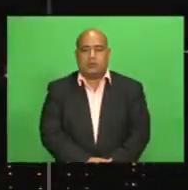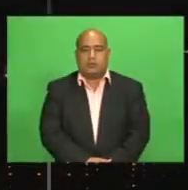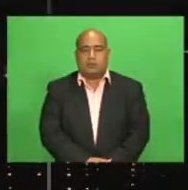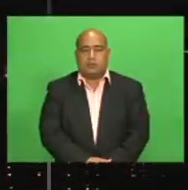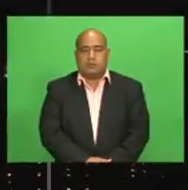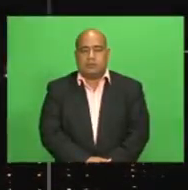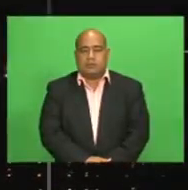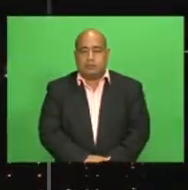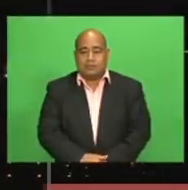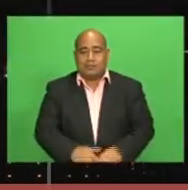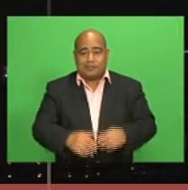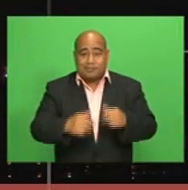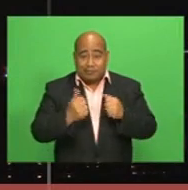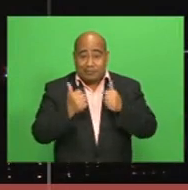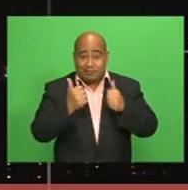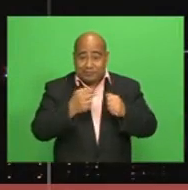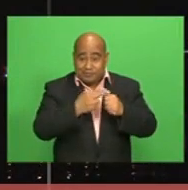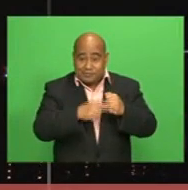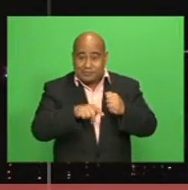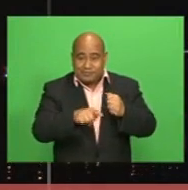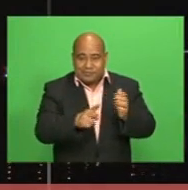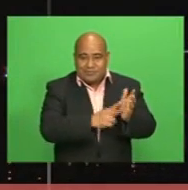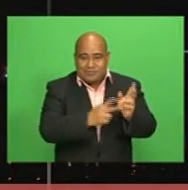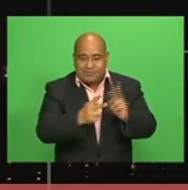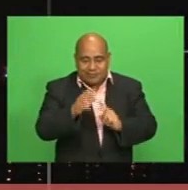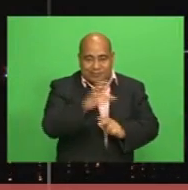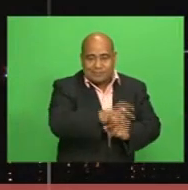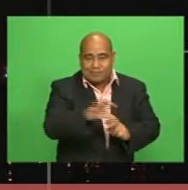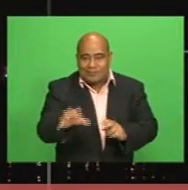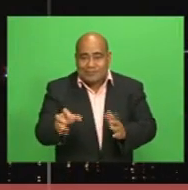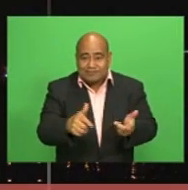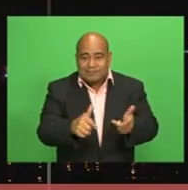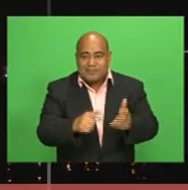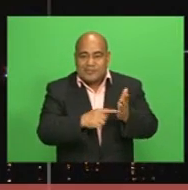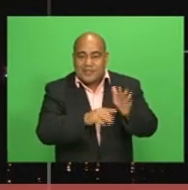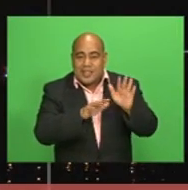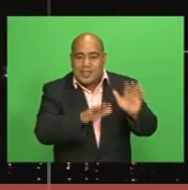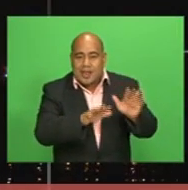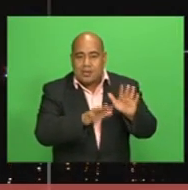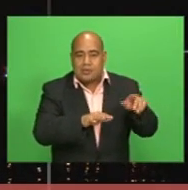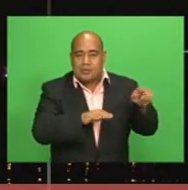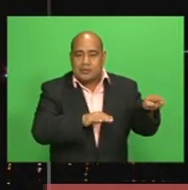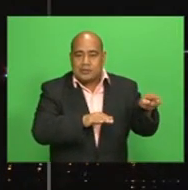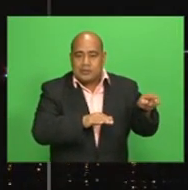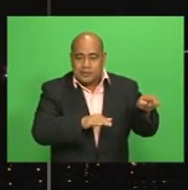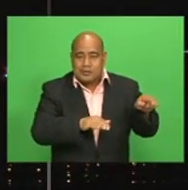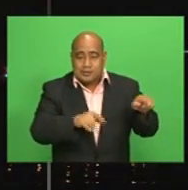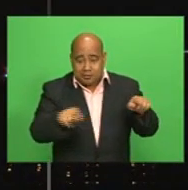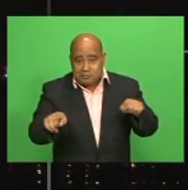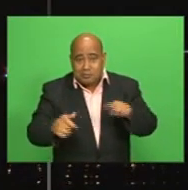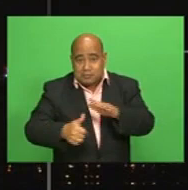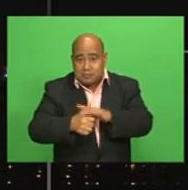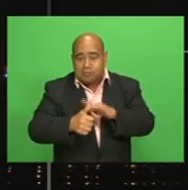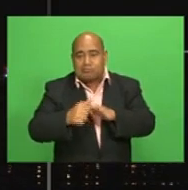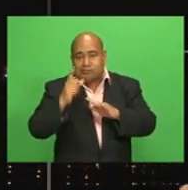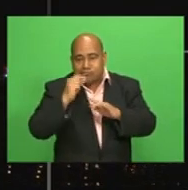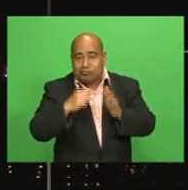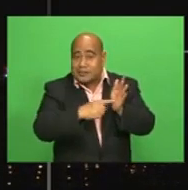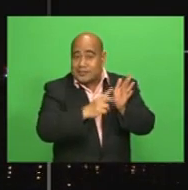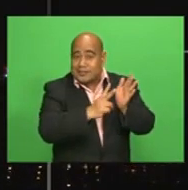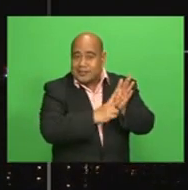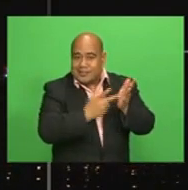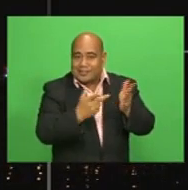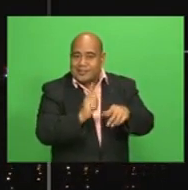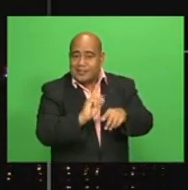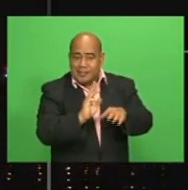Good news for villagers of Natalai Ratai Levu, as they will now be able to access TV coverage via the Walesi platform.